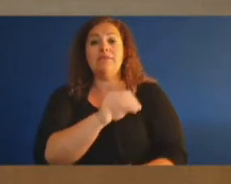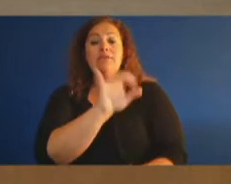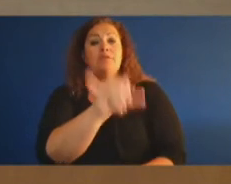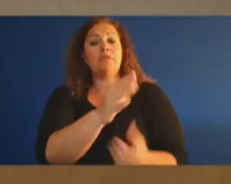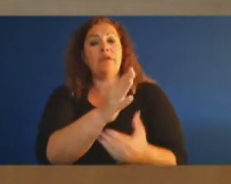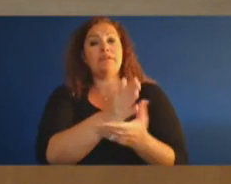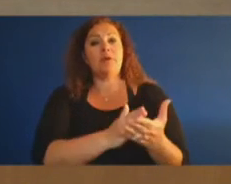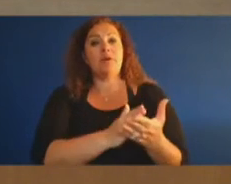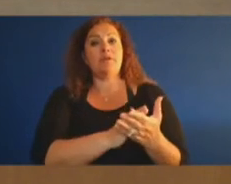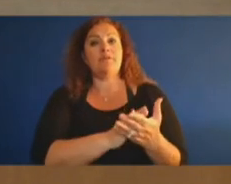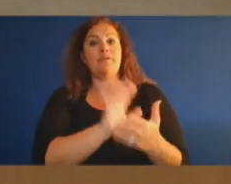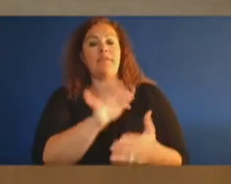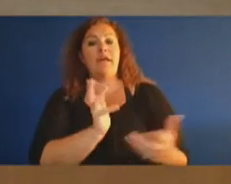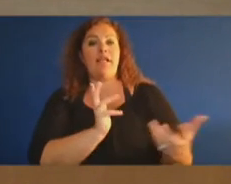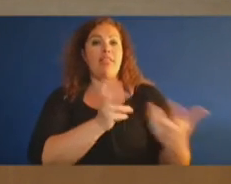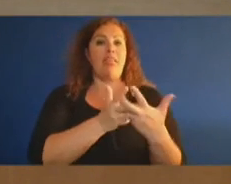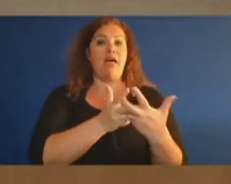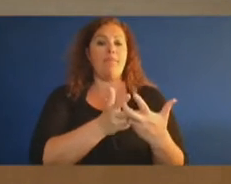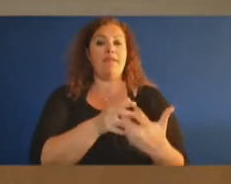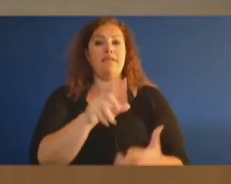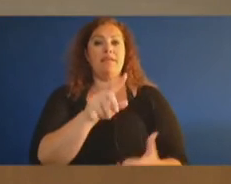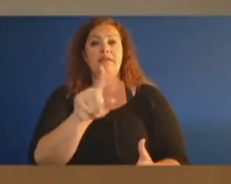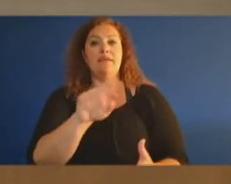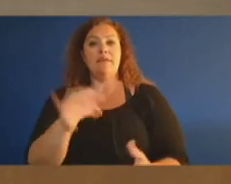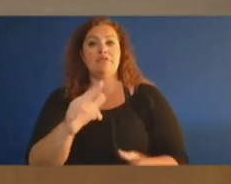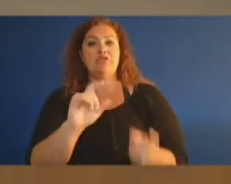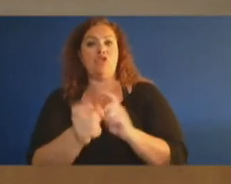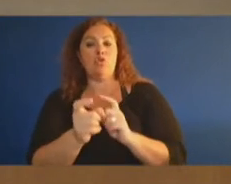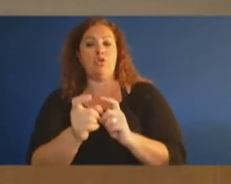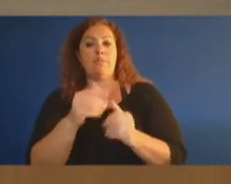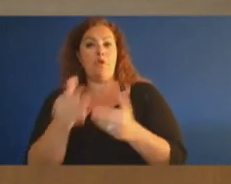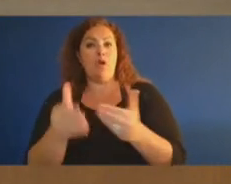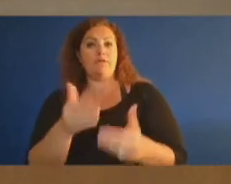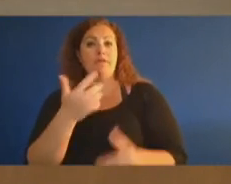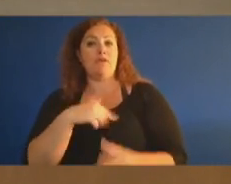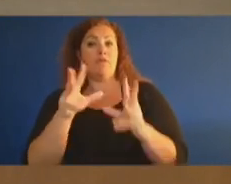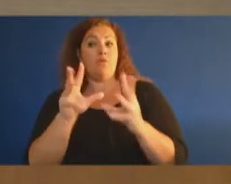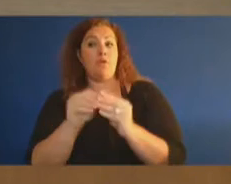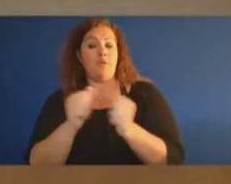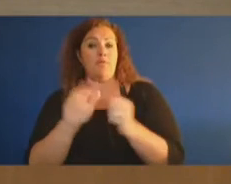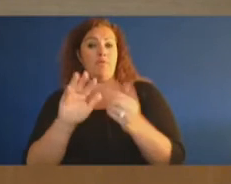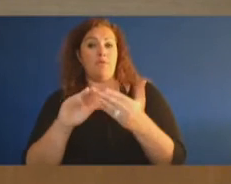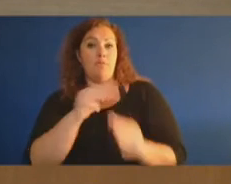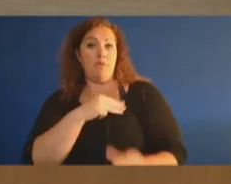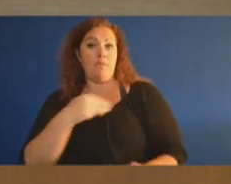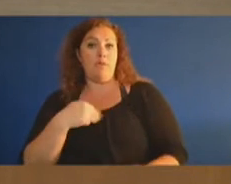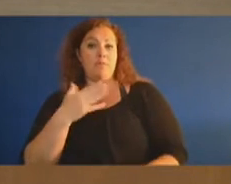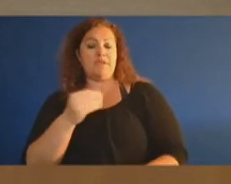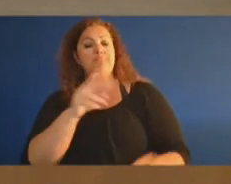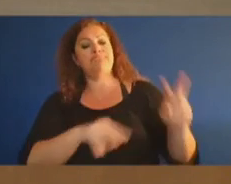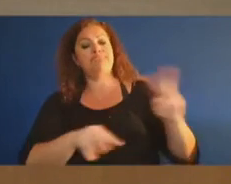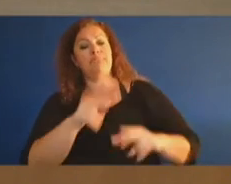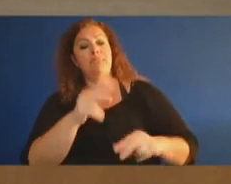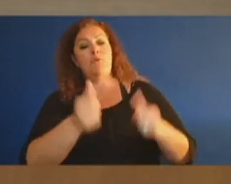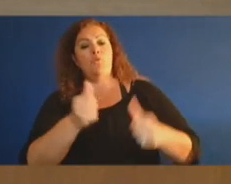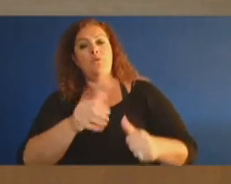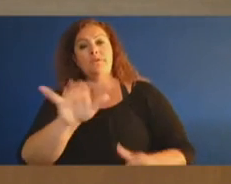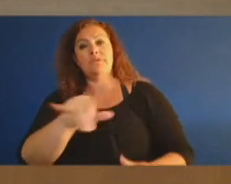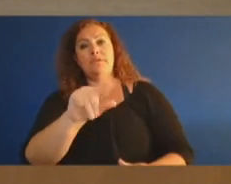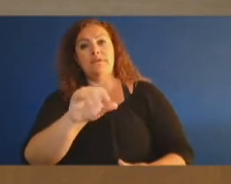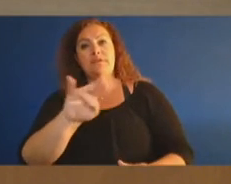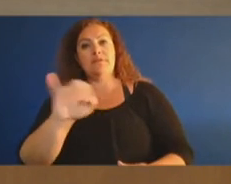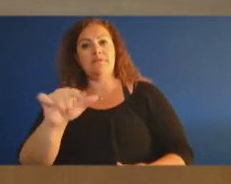the alignment resoning process that we meet with the community members and assess which one of those zoning districts is appropriate for that